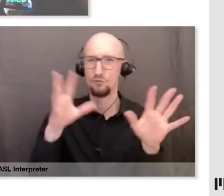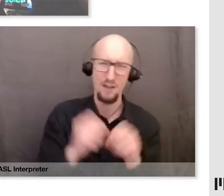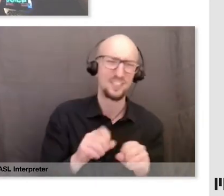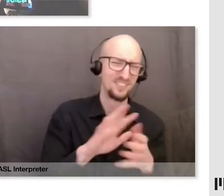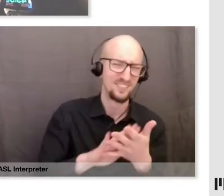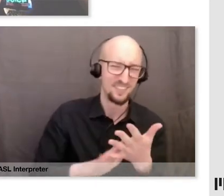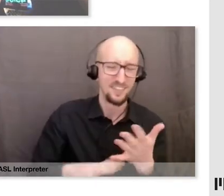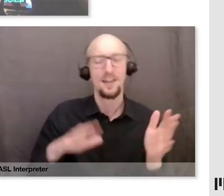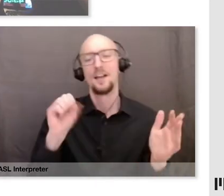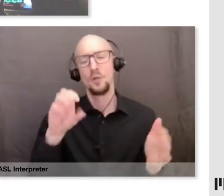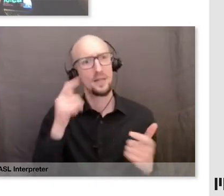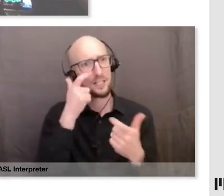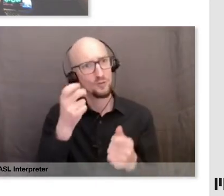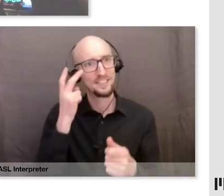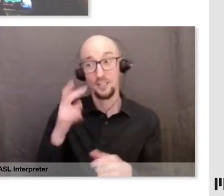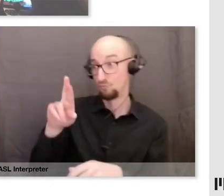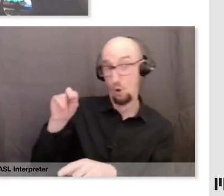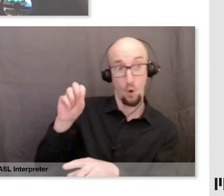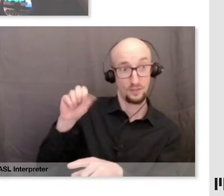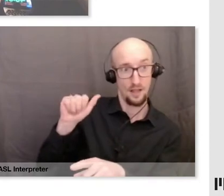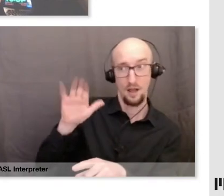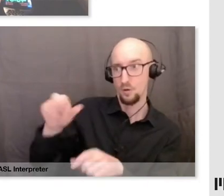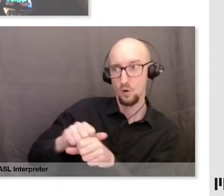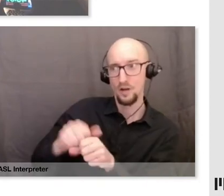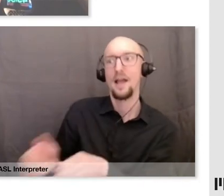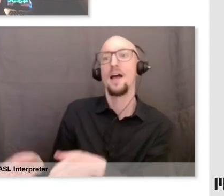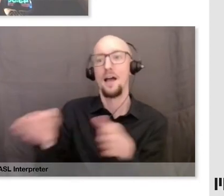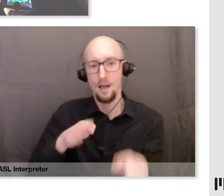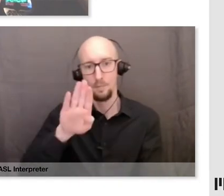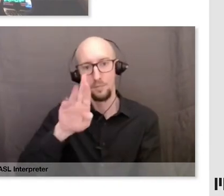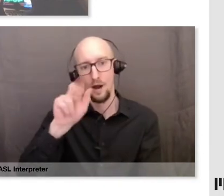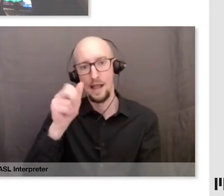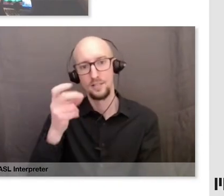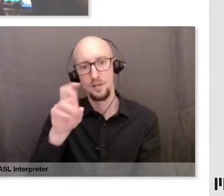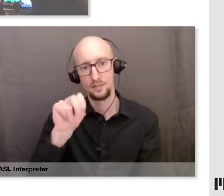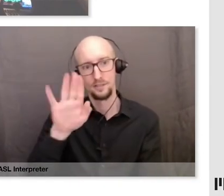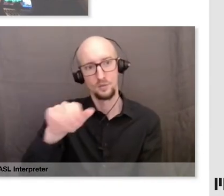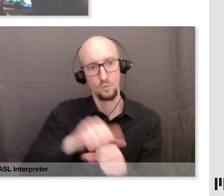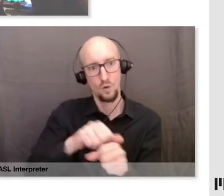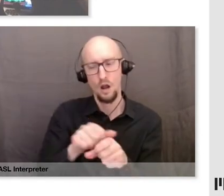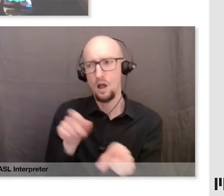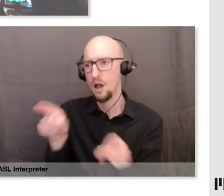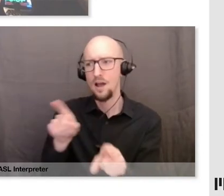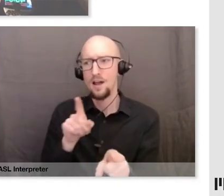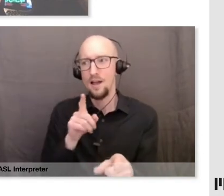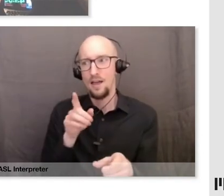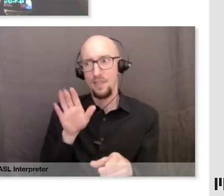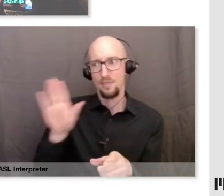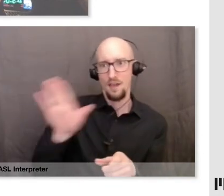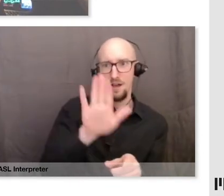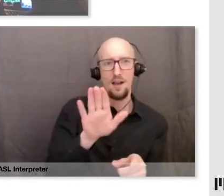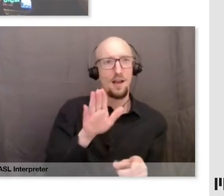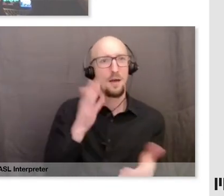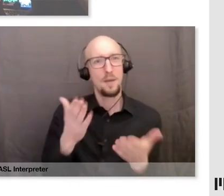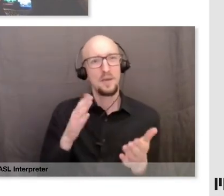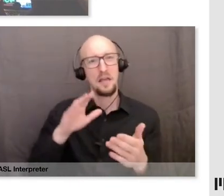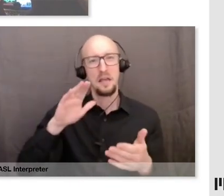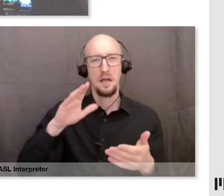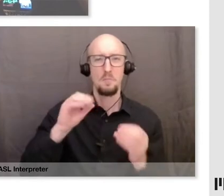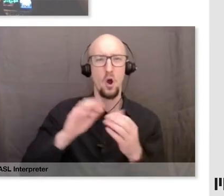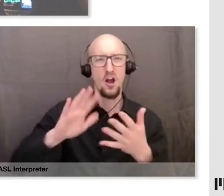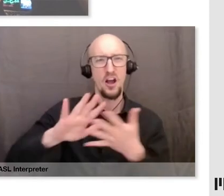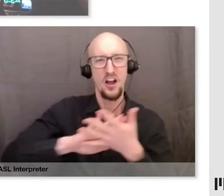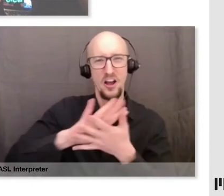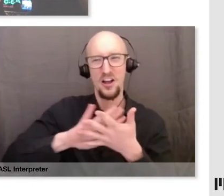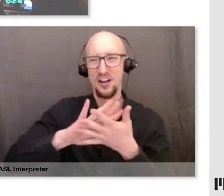interesting to see Rosa's work and Brandon's work, where there aren't necessarily such clear-cut